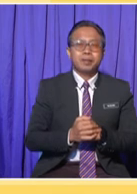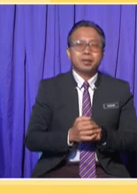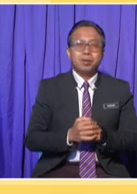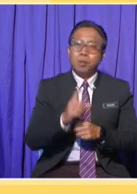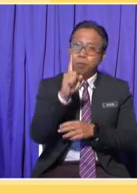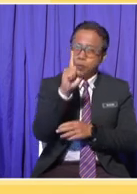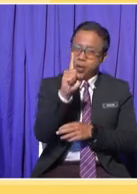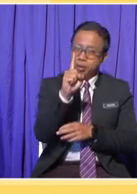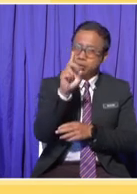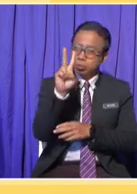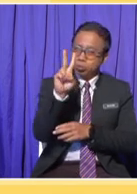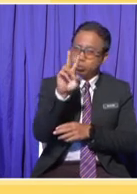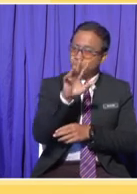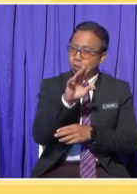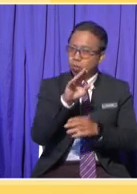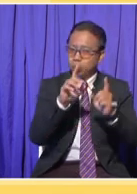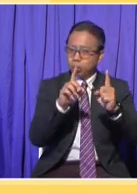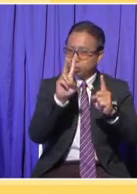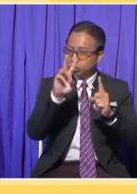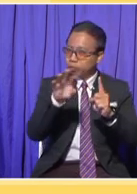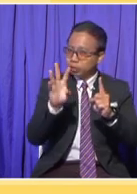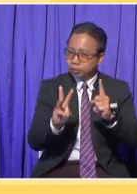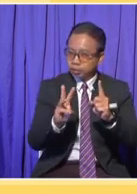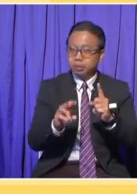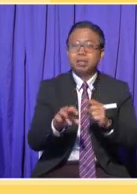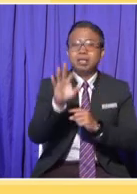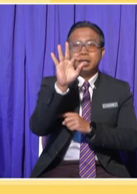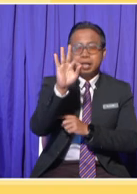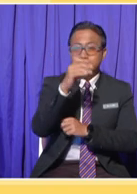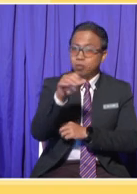1, 2 over 6, 9 over 9,